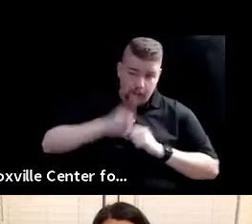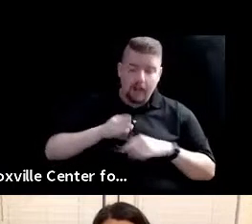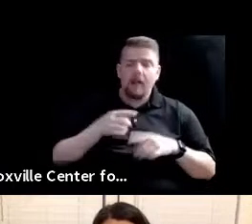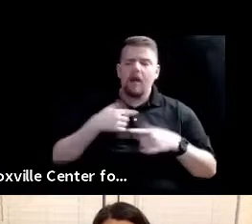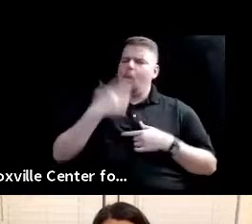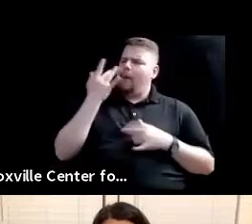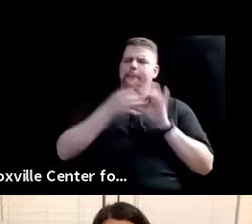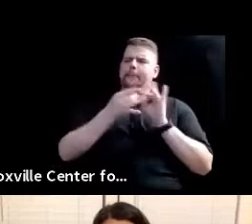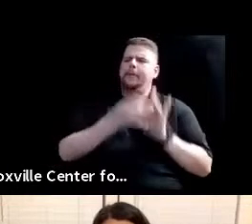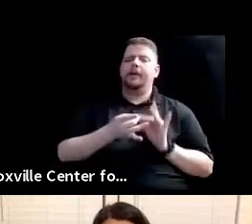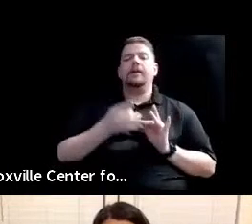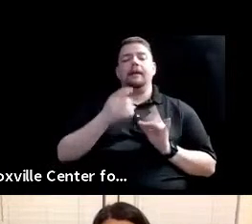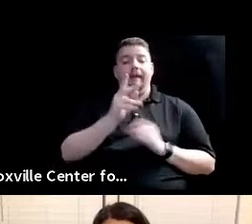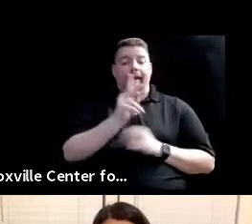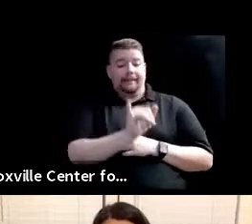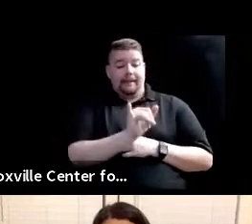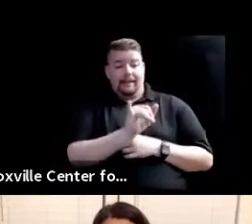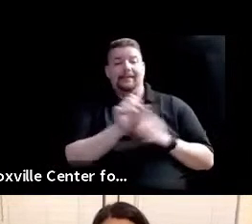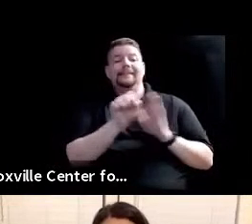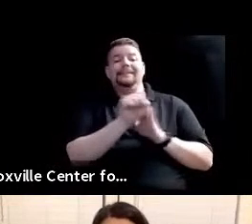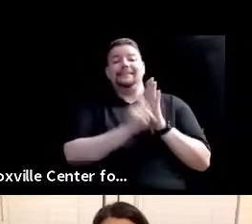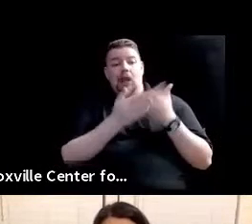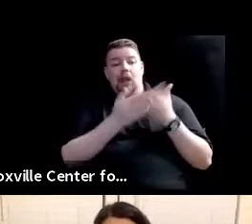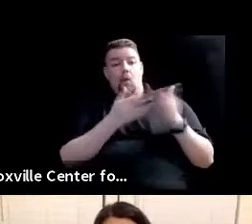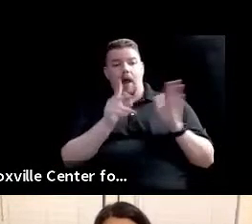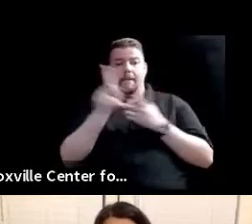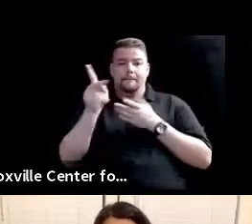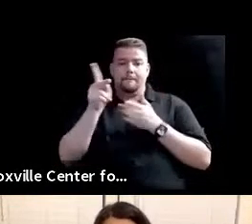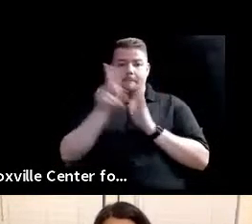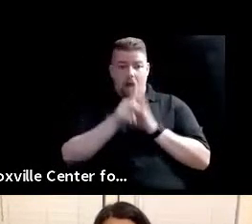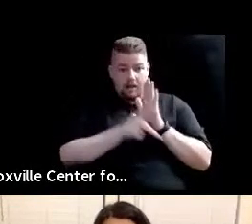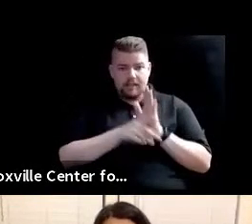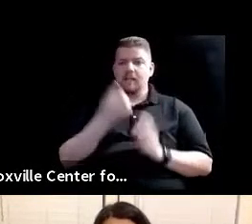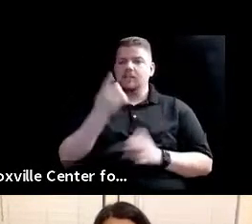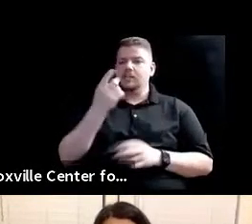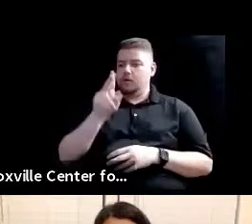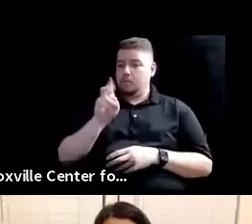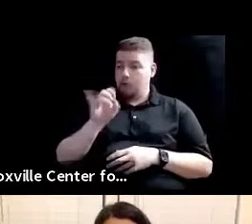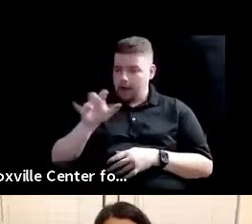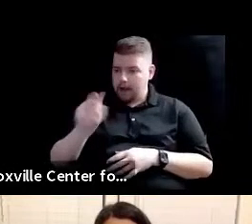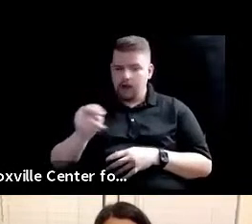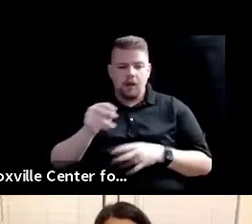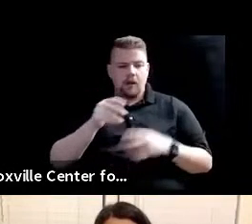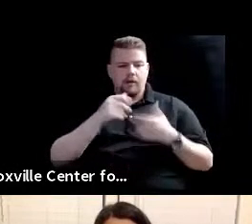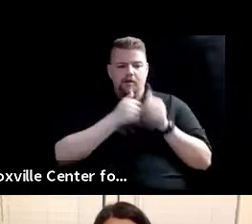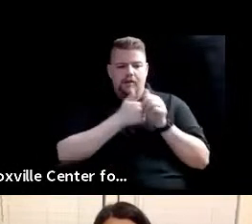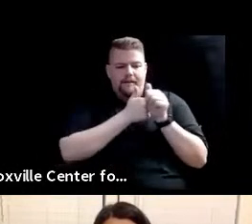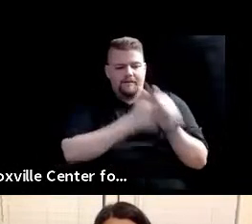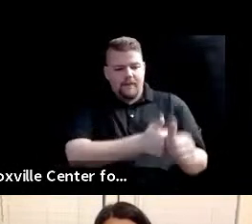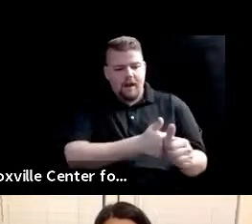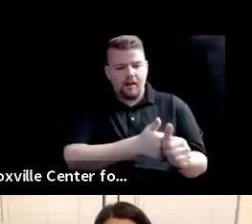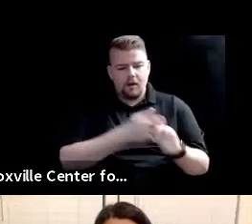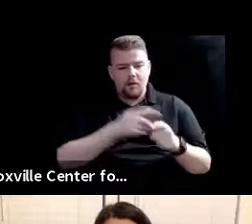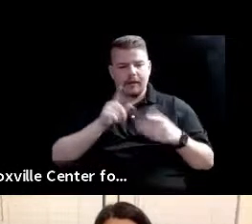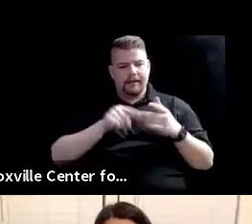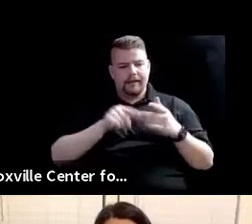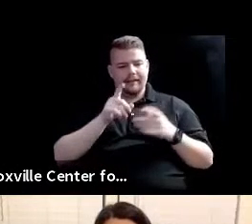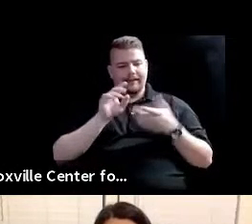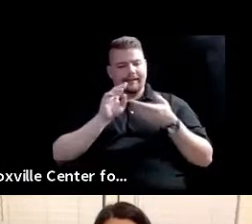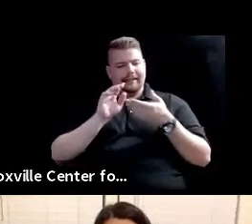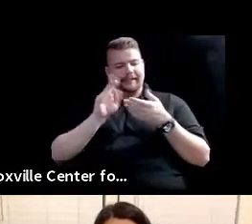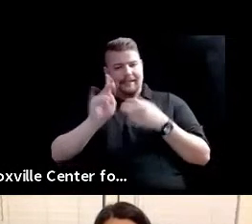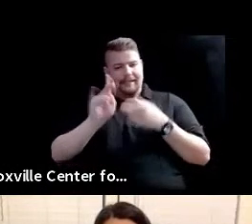that up because when Kentucky did a statewide policy, and I know Dr. O'Brien said, and I'll reiterate, we're not trying to emulate what Kentucky did, but part of